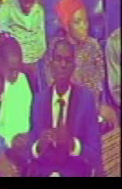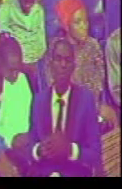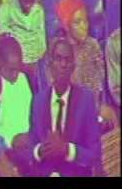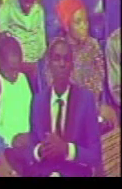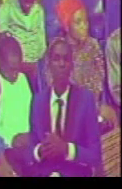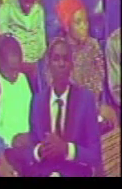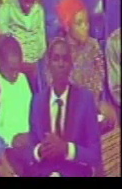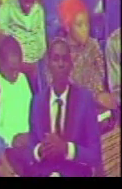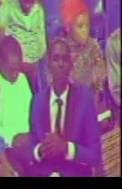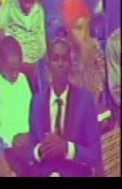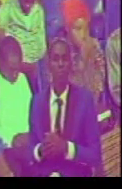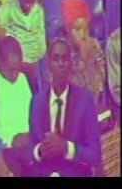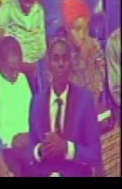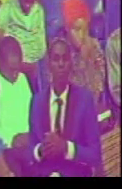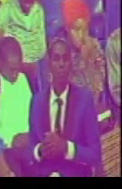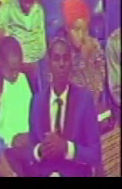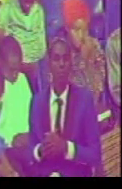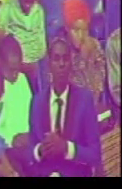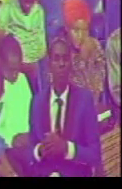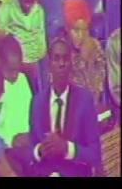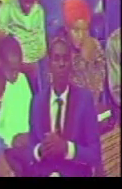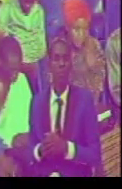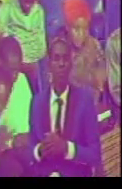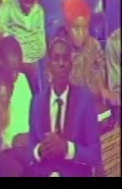Edo State Live.